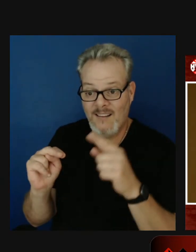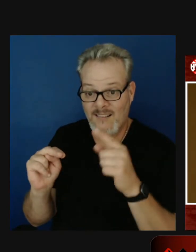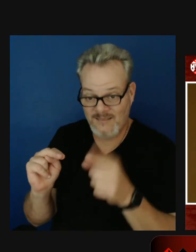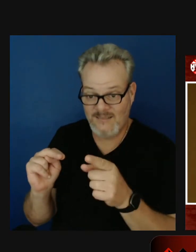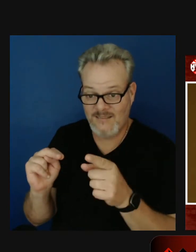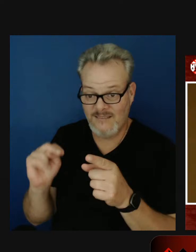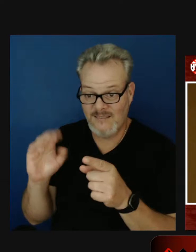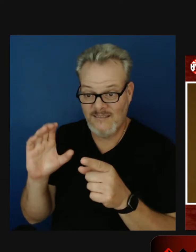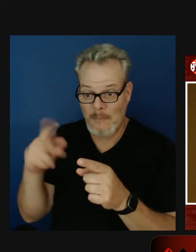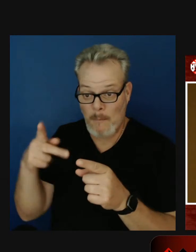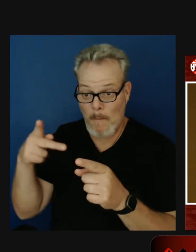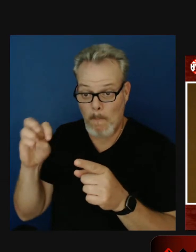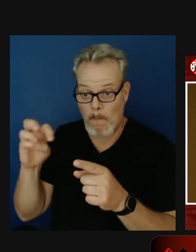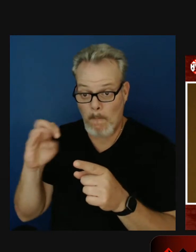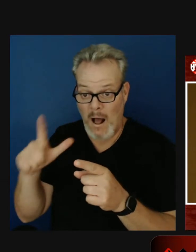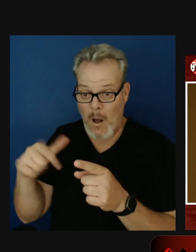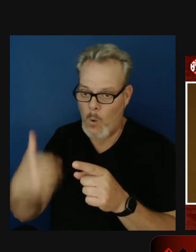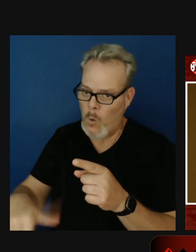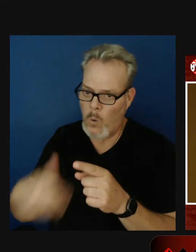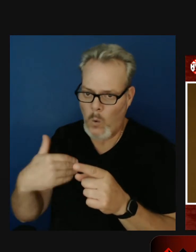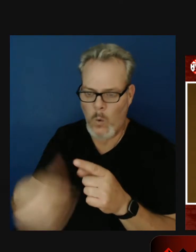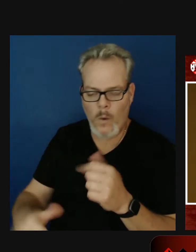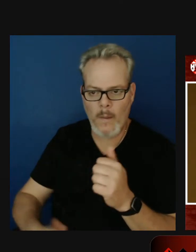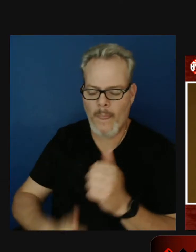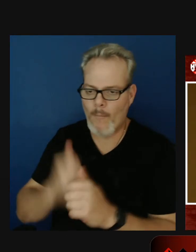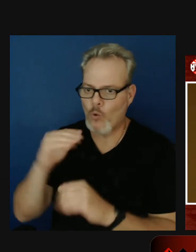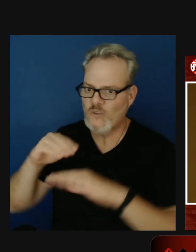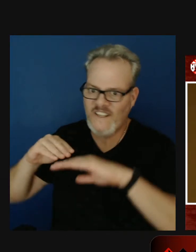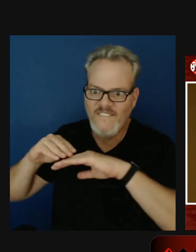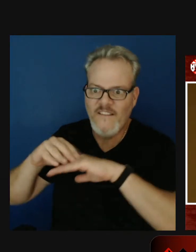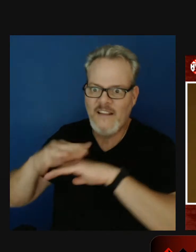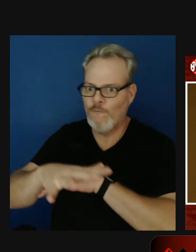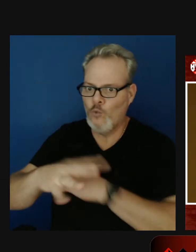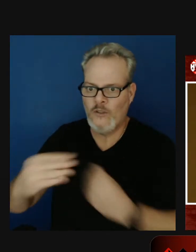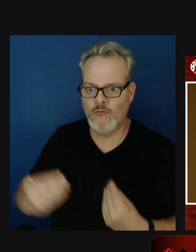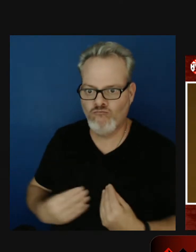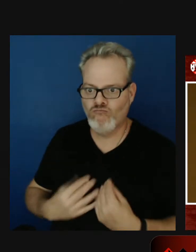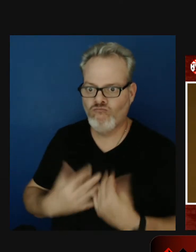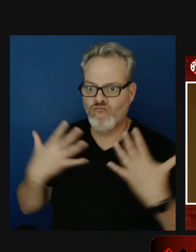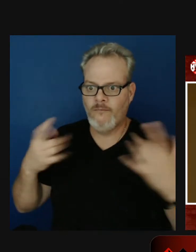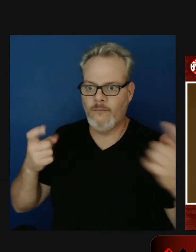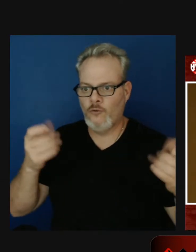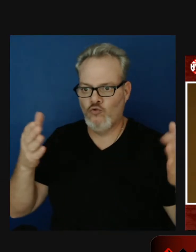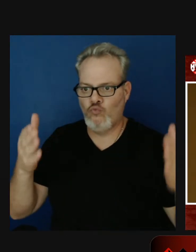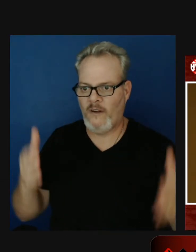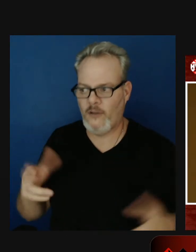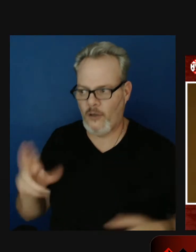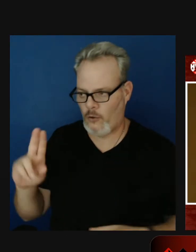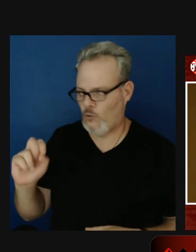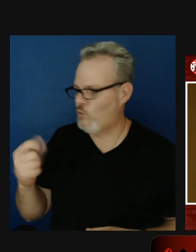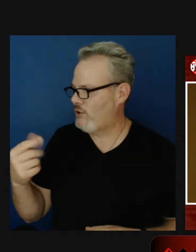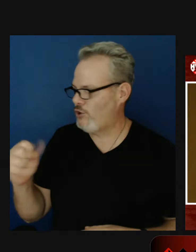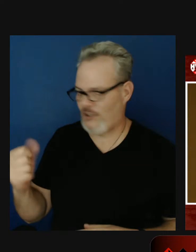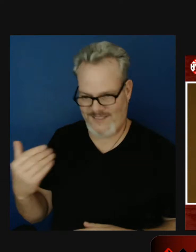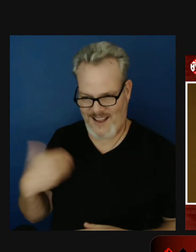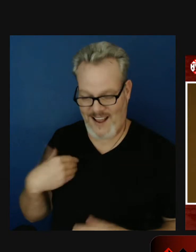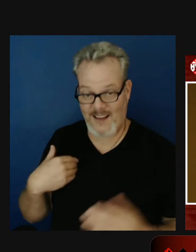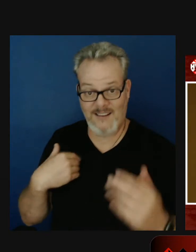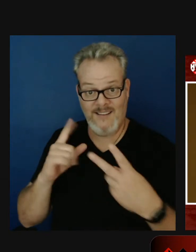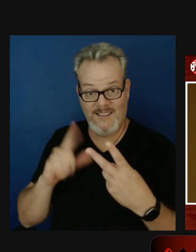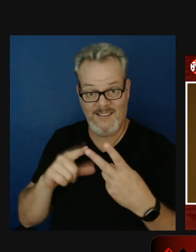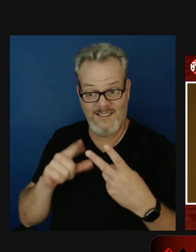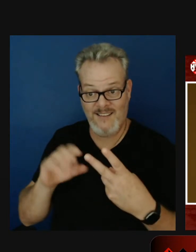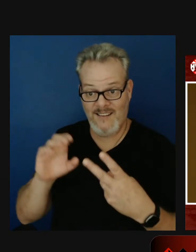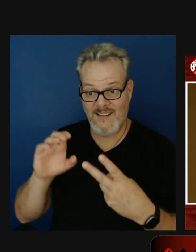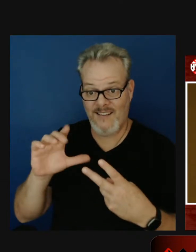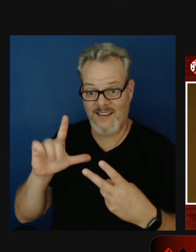most influential director that the USGS has ever had. I put Clarence King in here because he is just an interesting